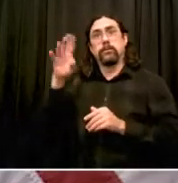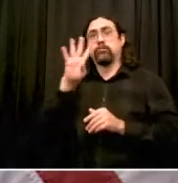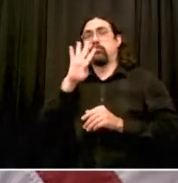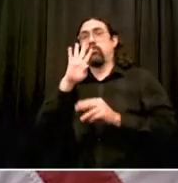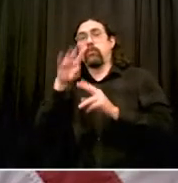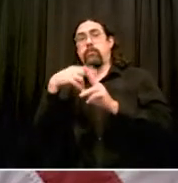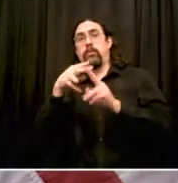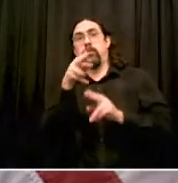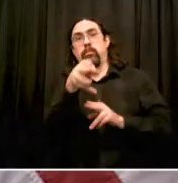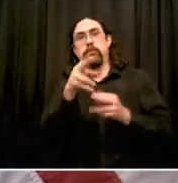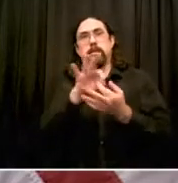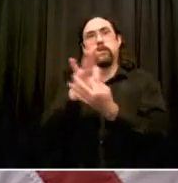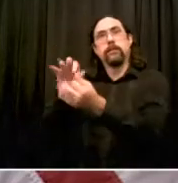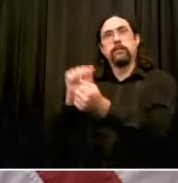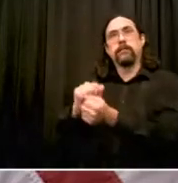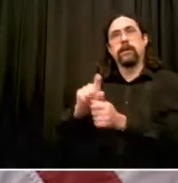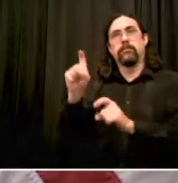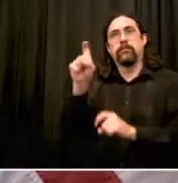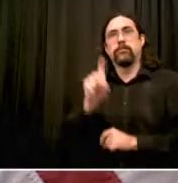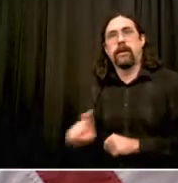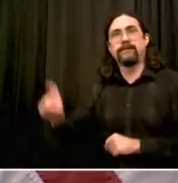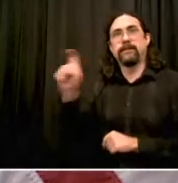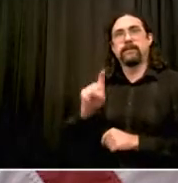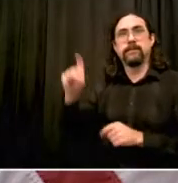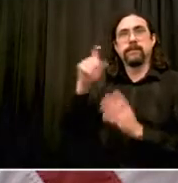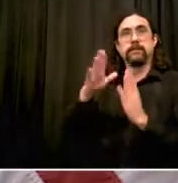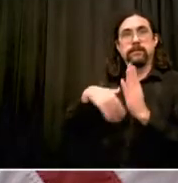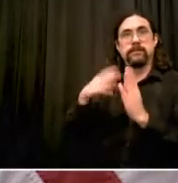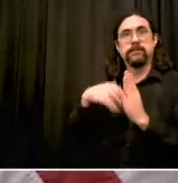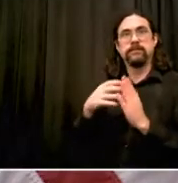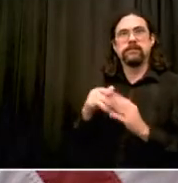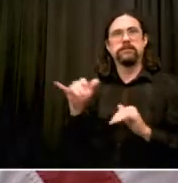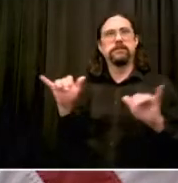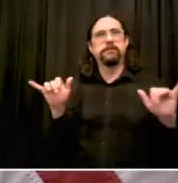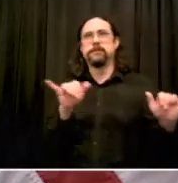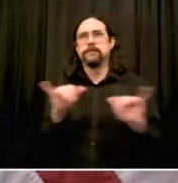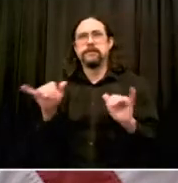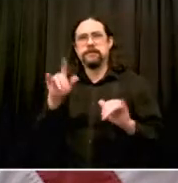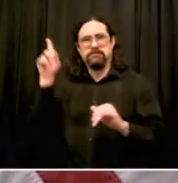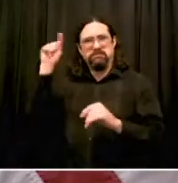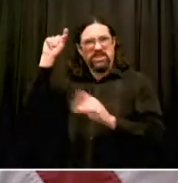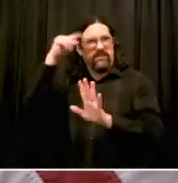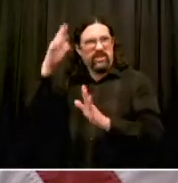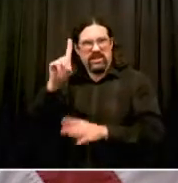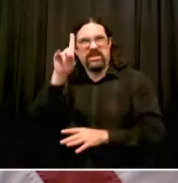delay in cleaning it up. He said, "I think the city makes a big mistake in not addressing these